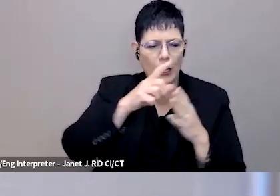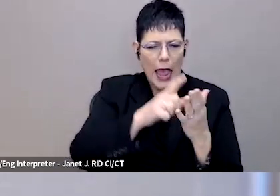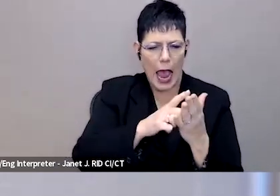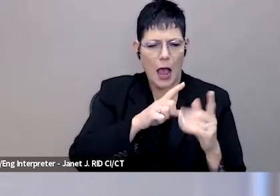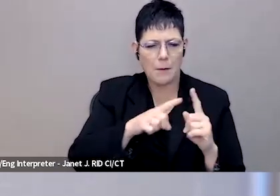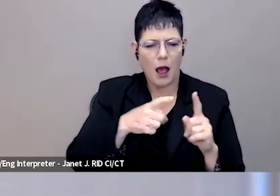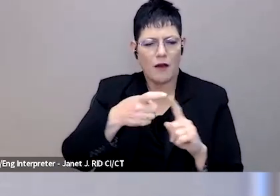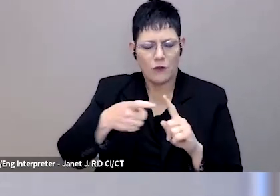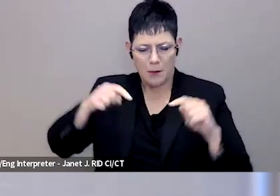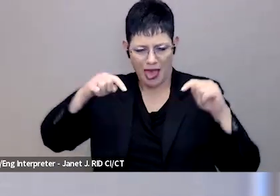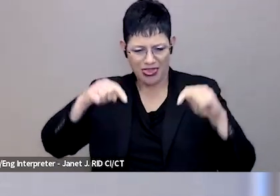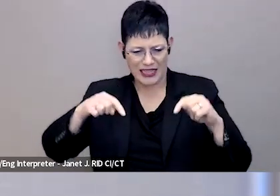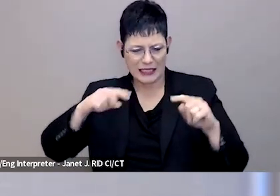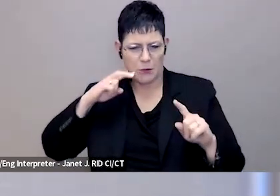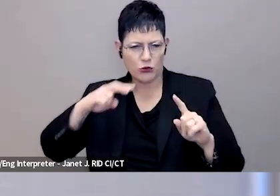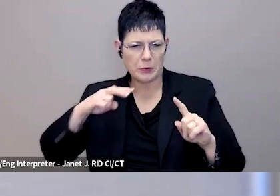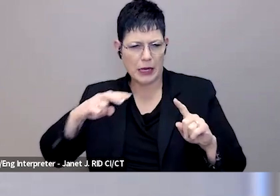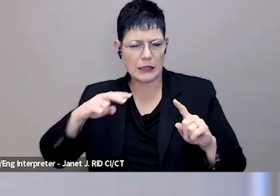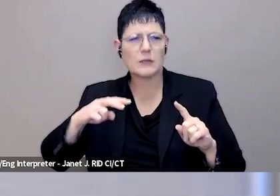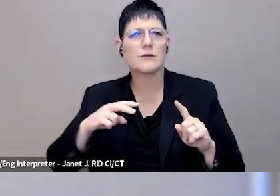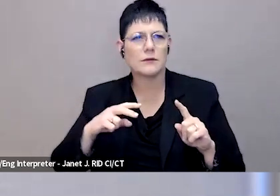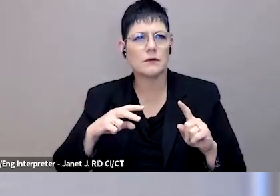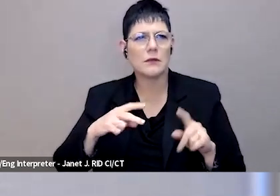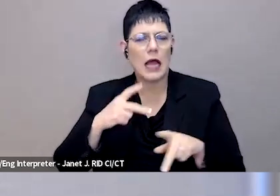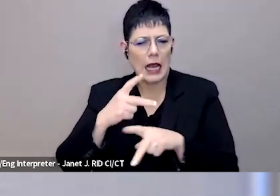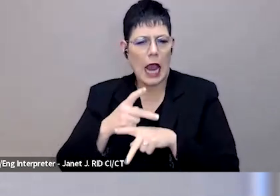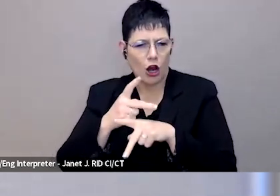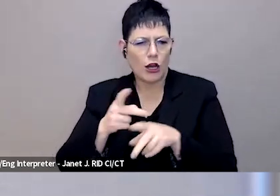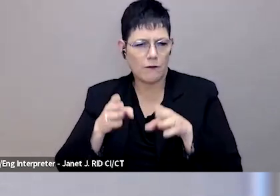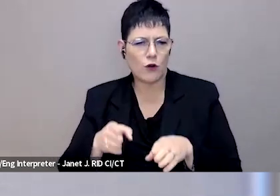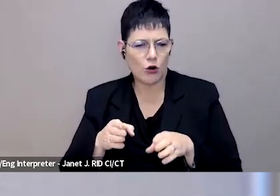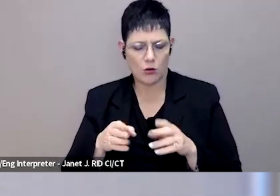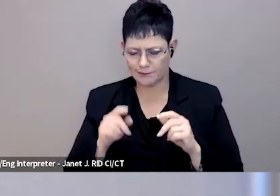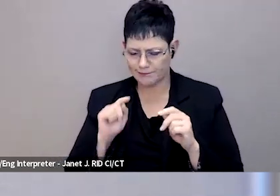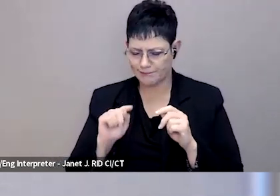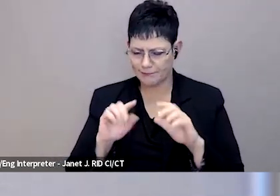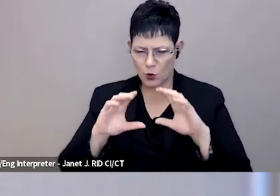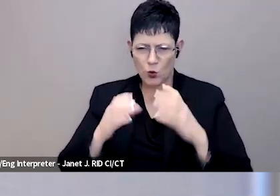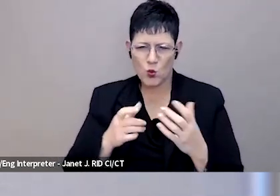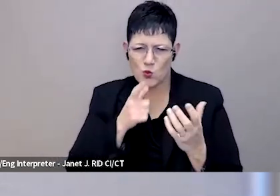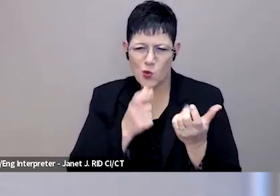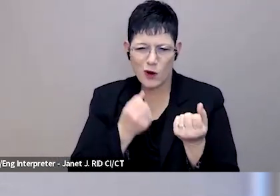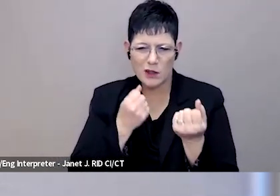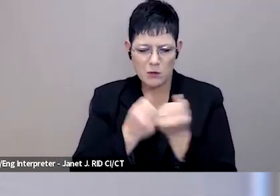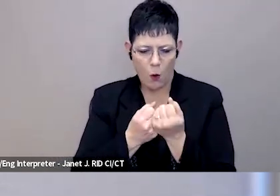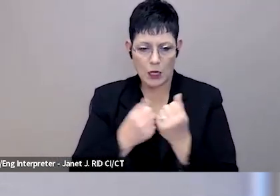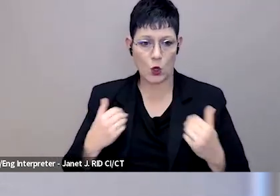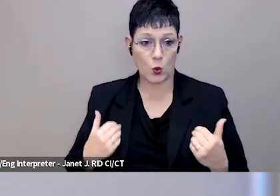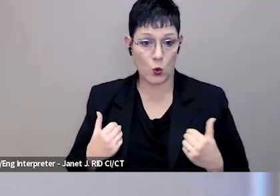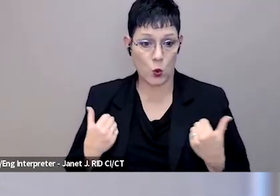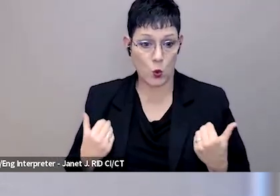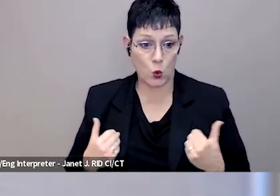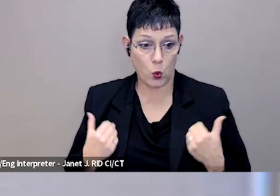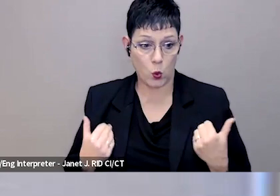caregiver coalition perspective for groups that are supporting youth